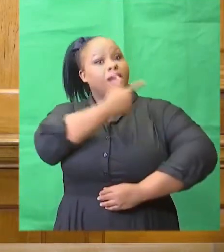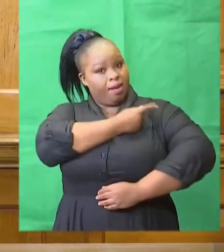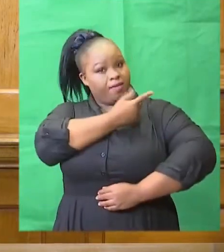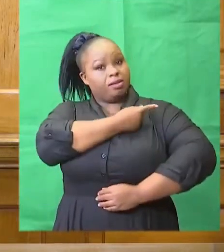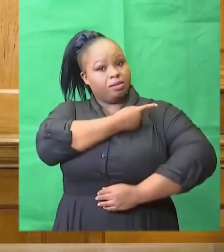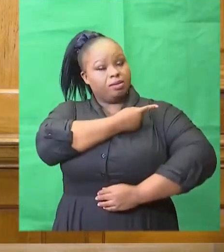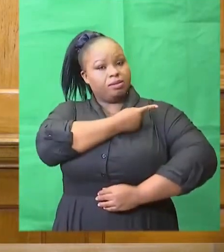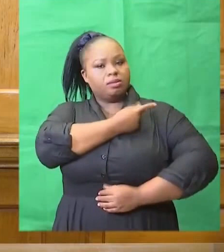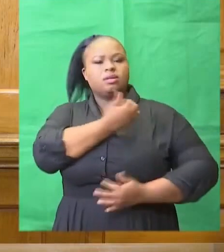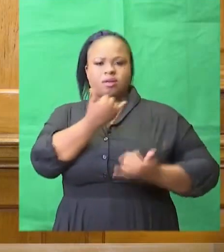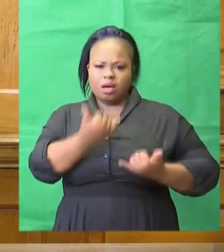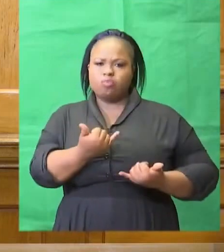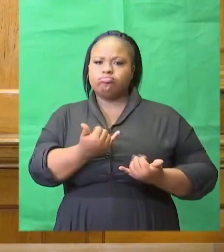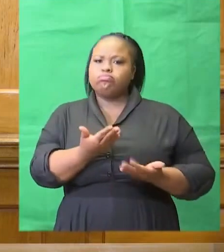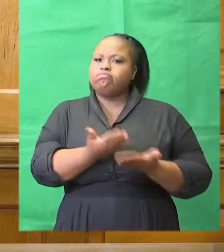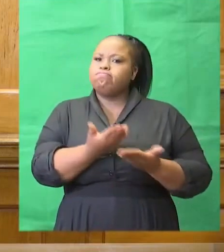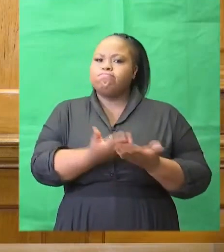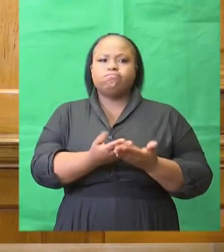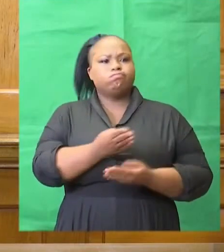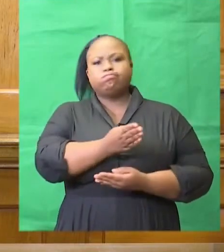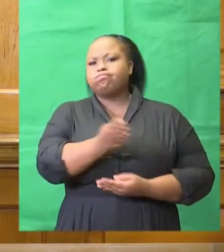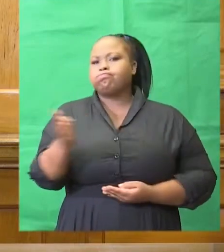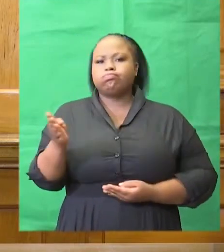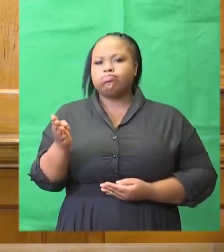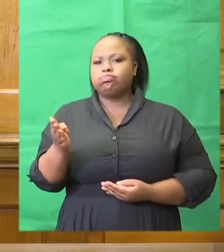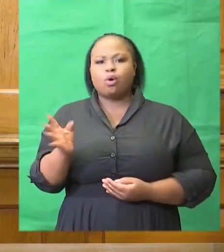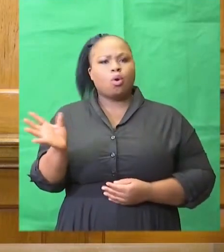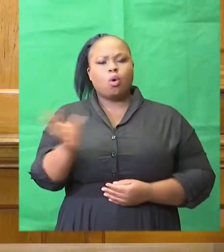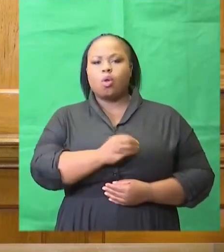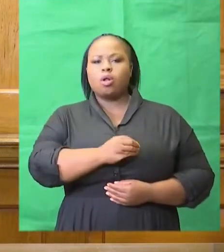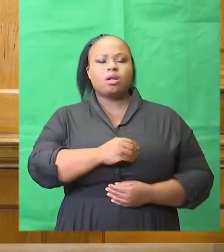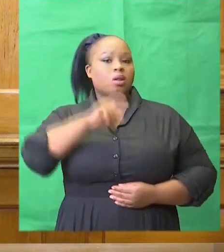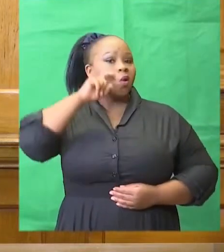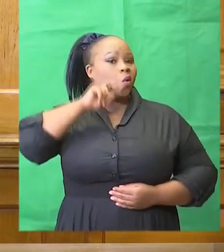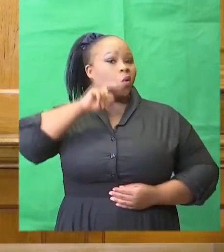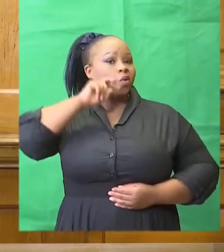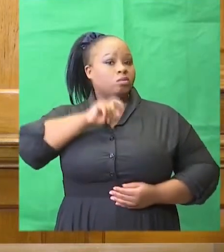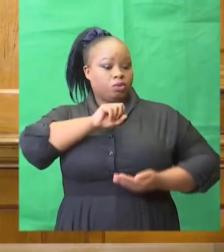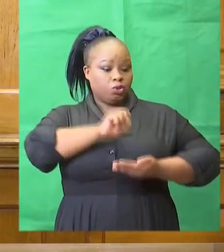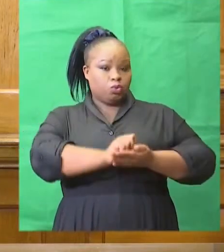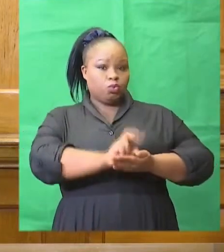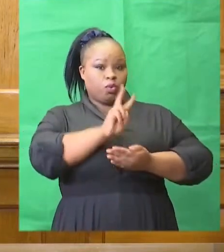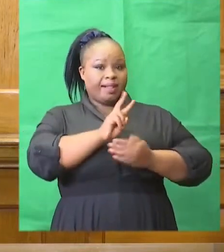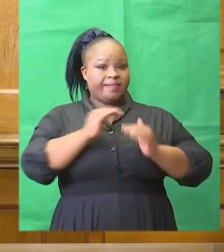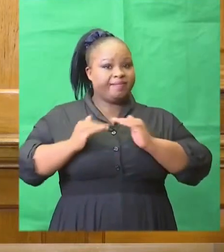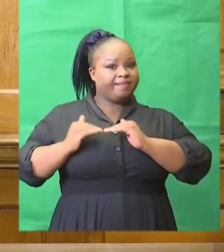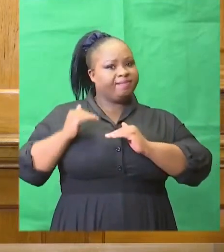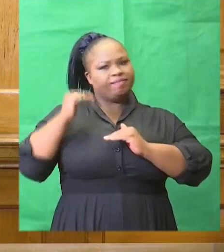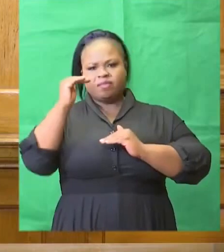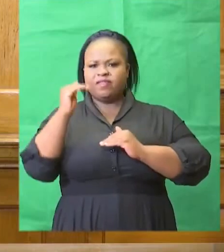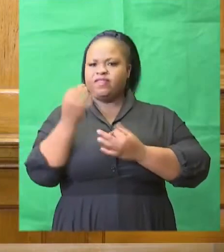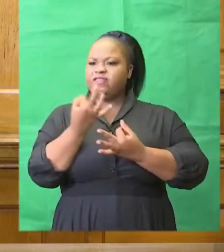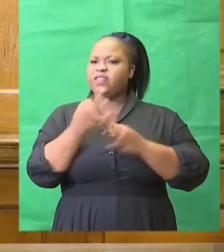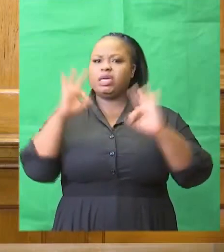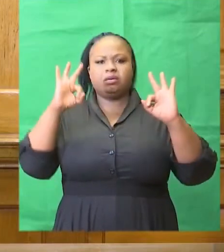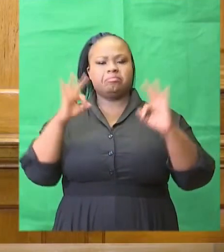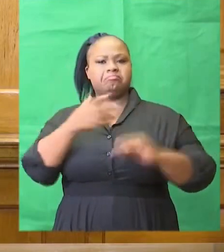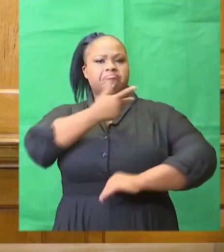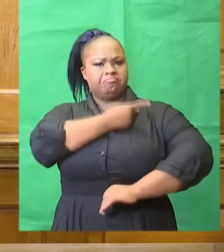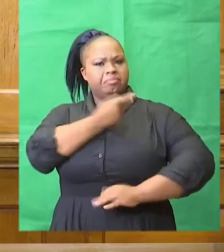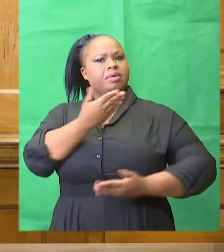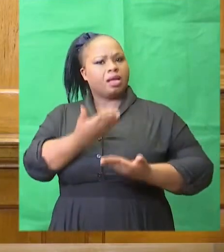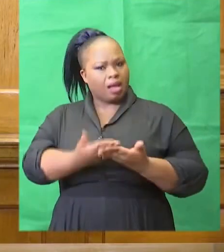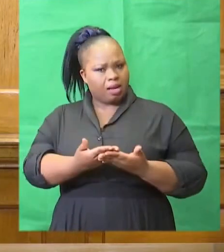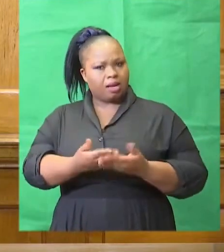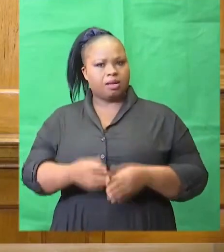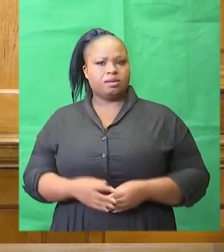Vaccines are now available to anyone aged 12 and above. They are free, and they are